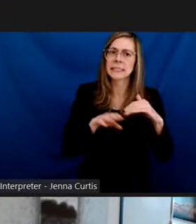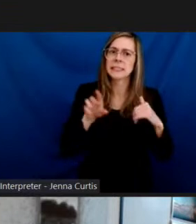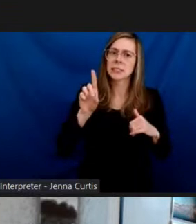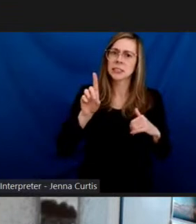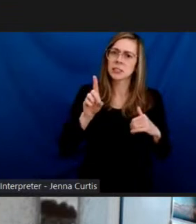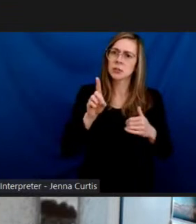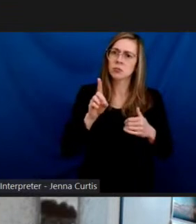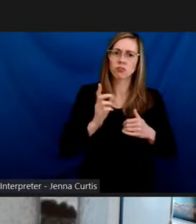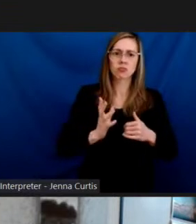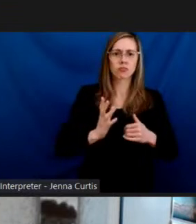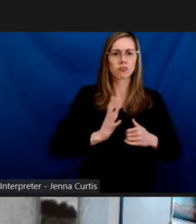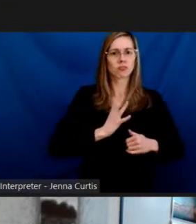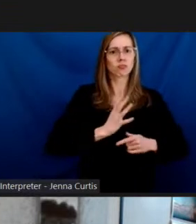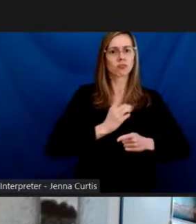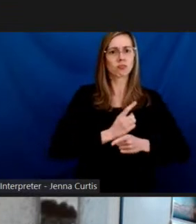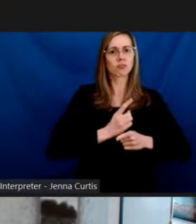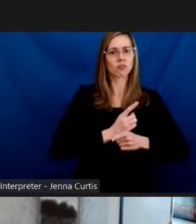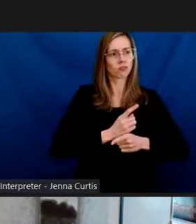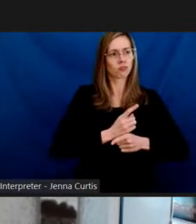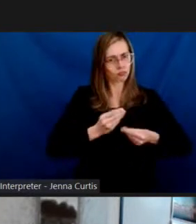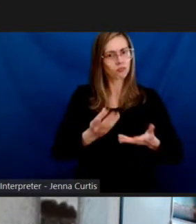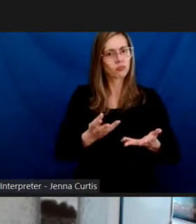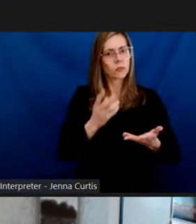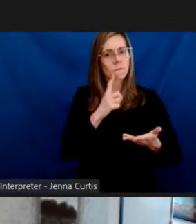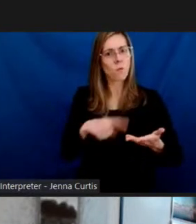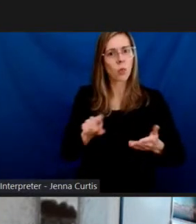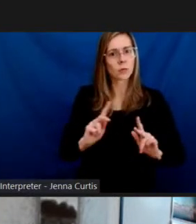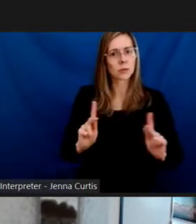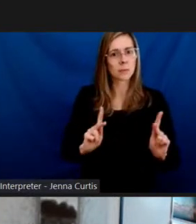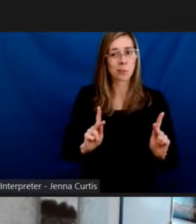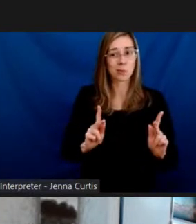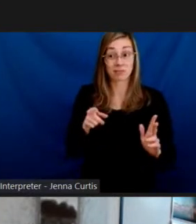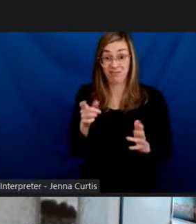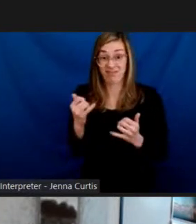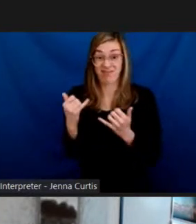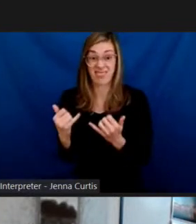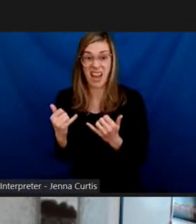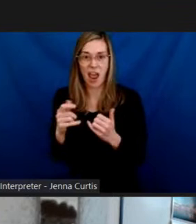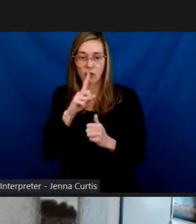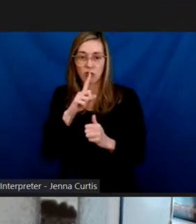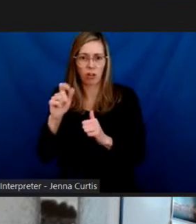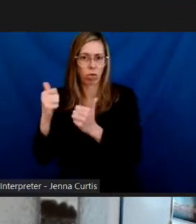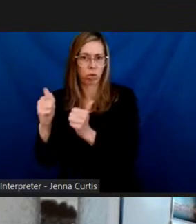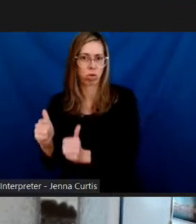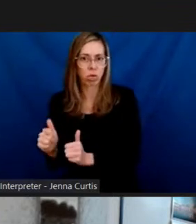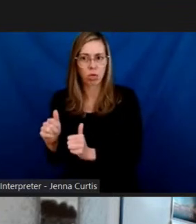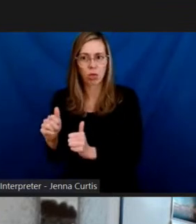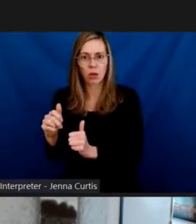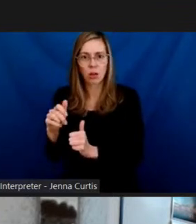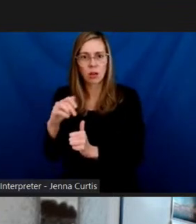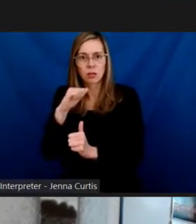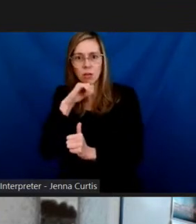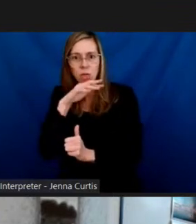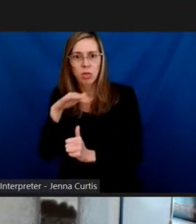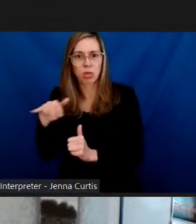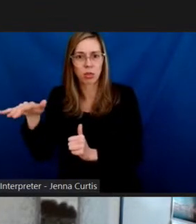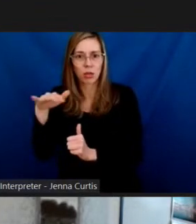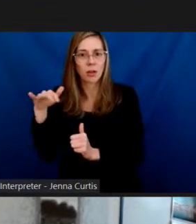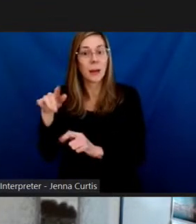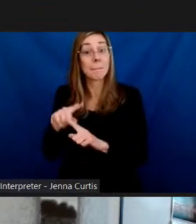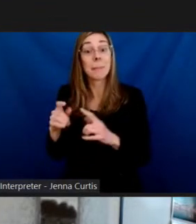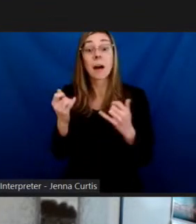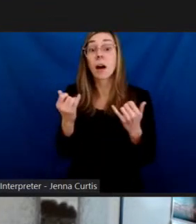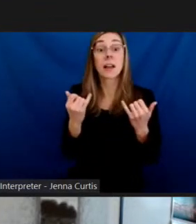who are otherwise living in dangerous and squalid conditions. But more importantly, what we're trying to do here is create wraparound services